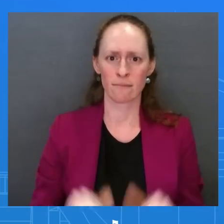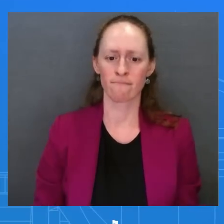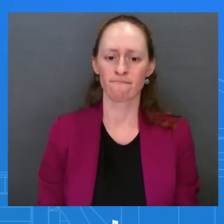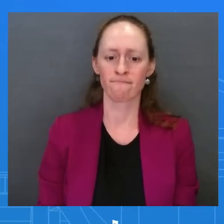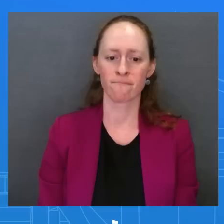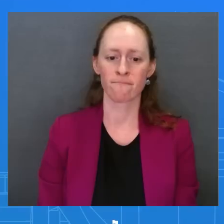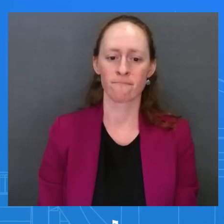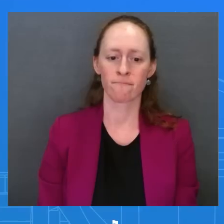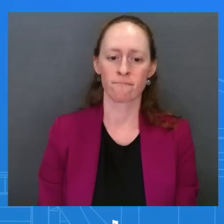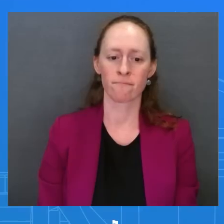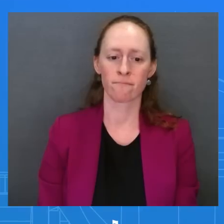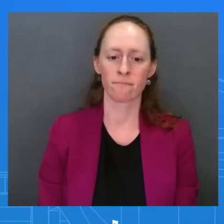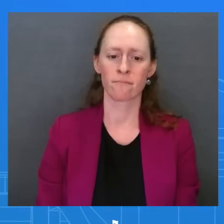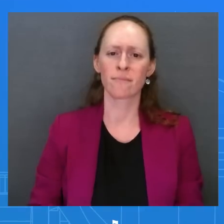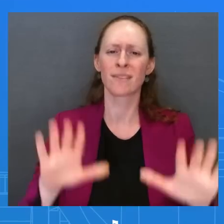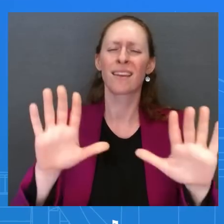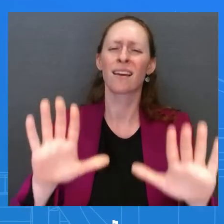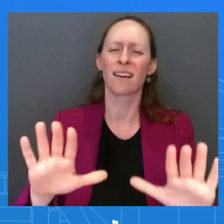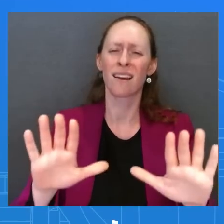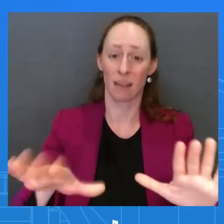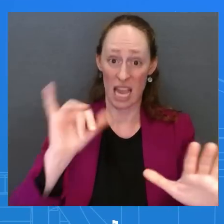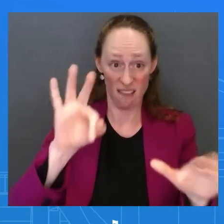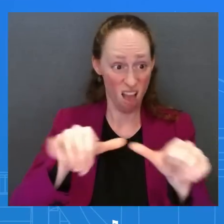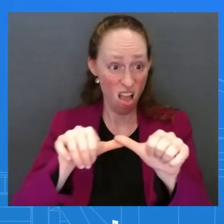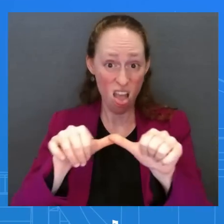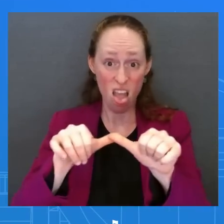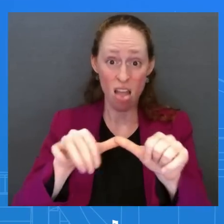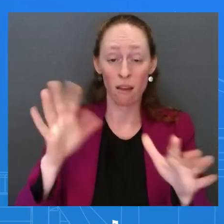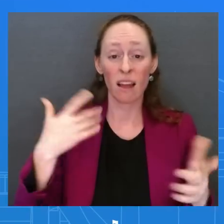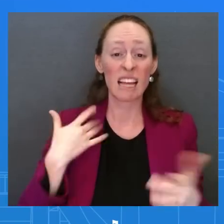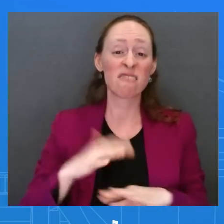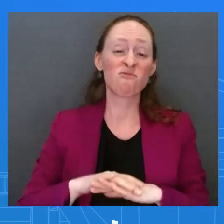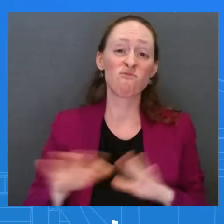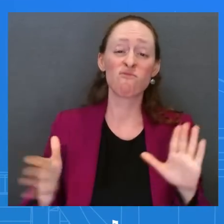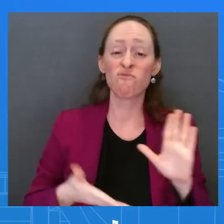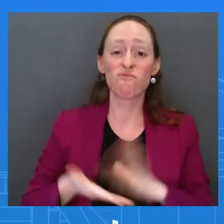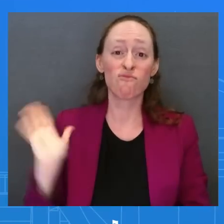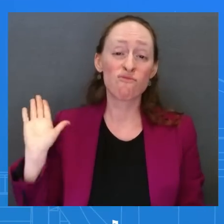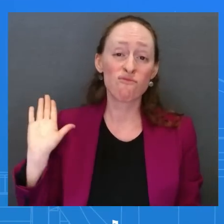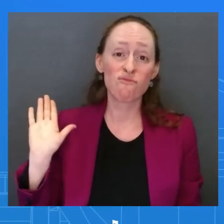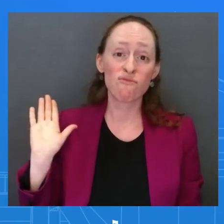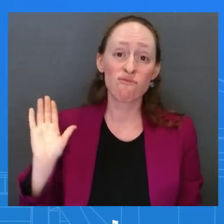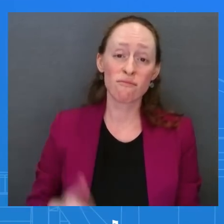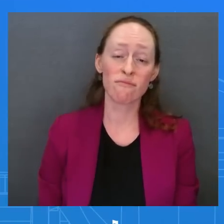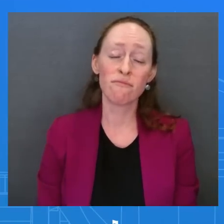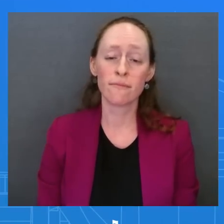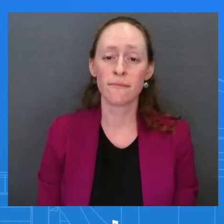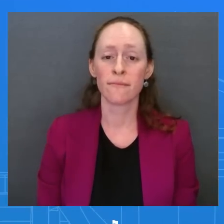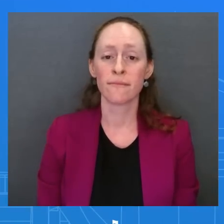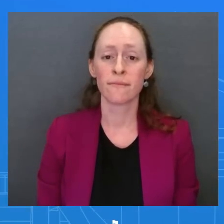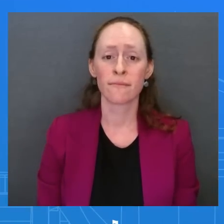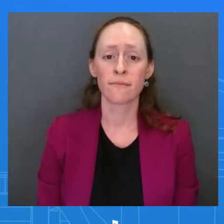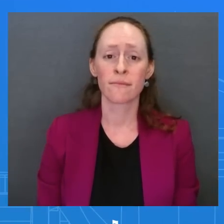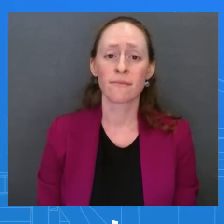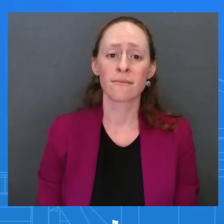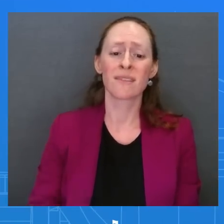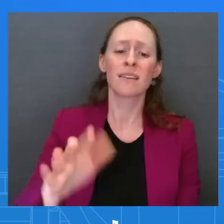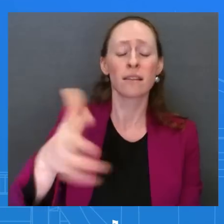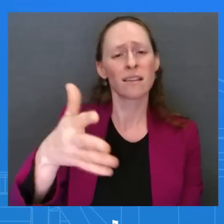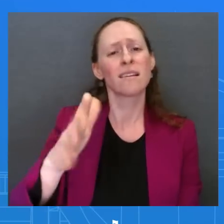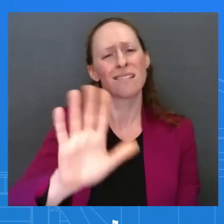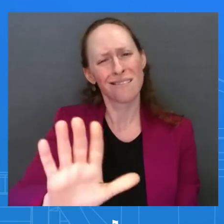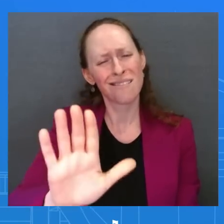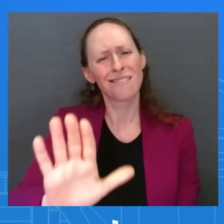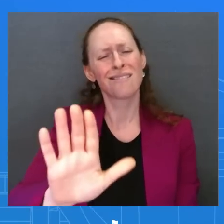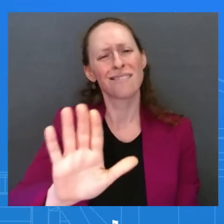end the press briefing. I've been in this briefing. I'm trying to ask you one question. You're being incredibly rude. You're pretty rude. You're being incredibly